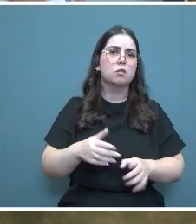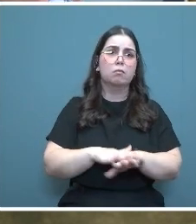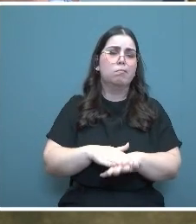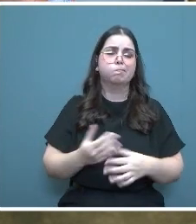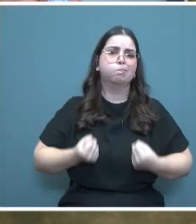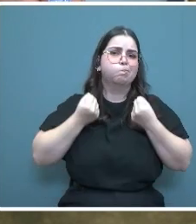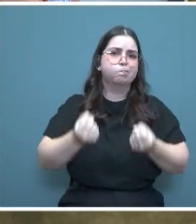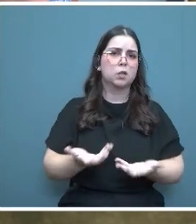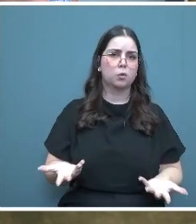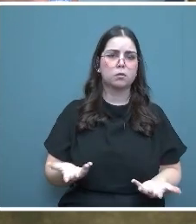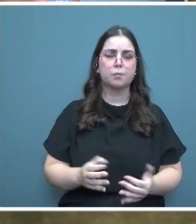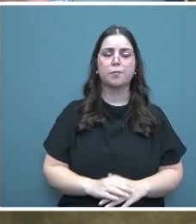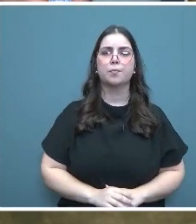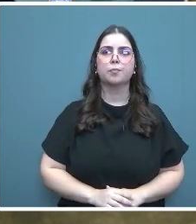Ukraine.